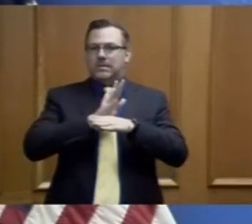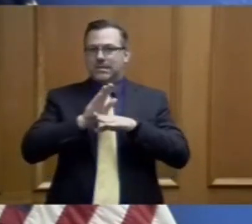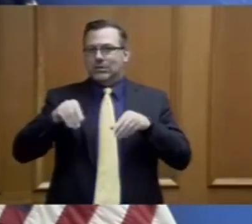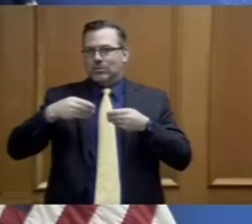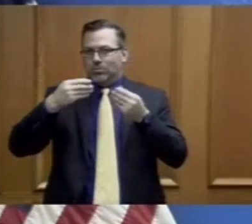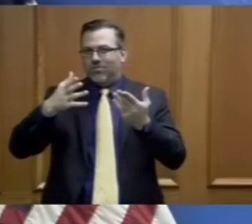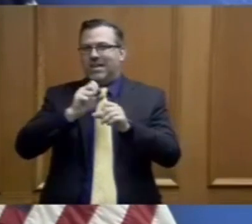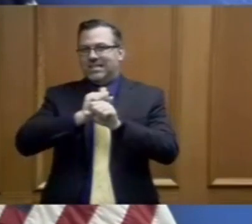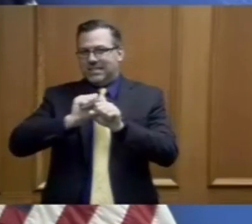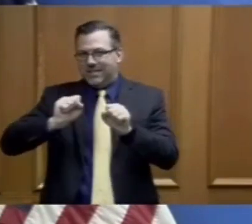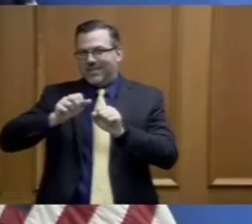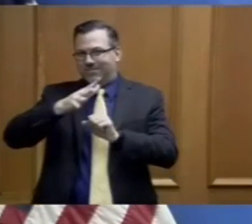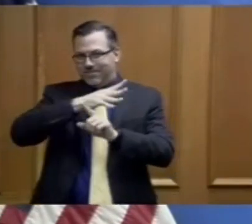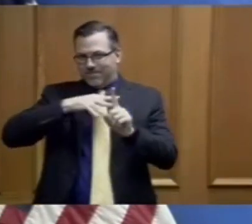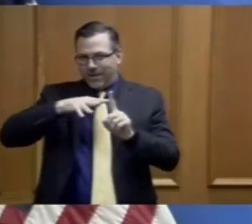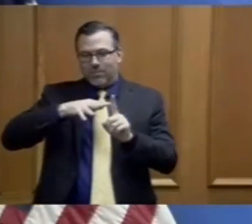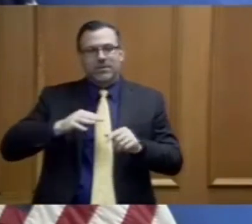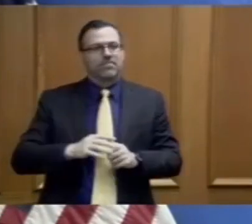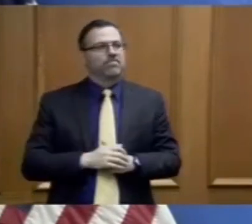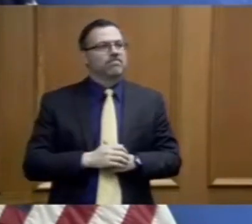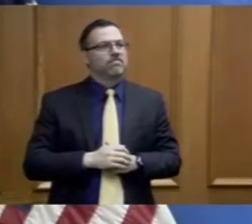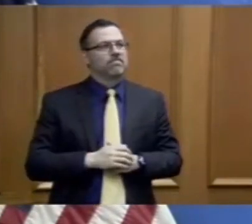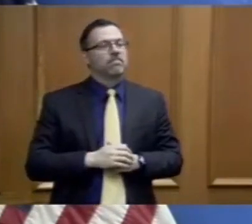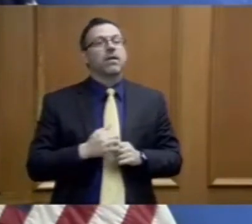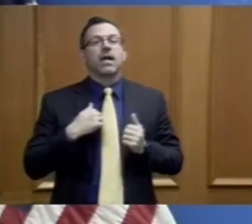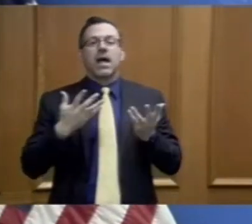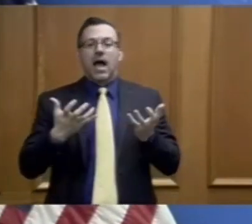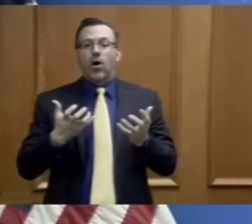business owners to have the opportunity to begin